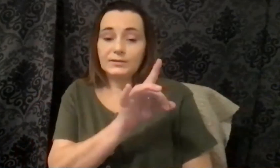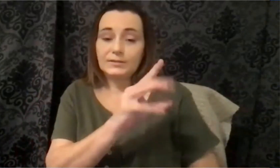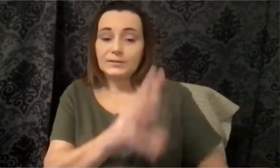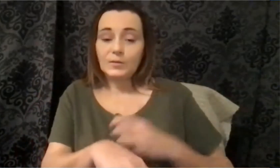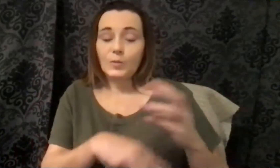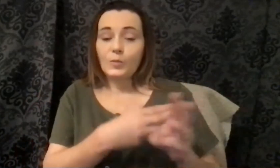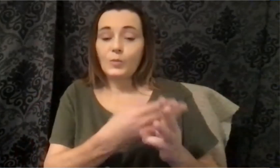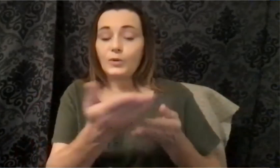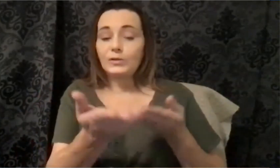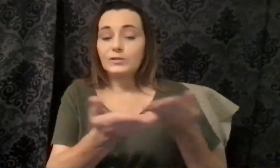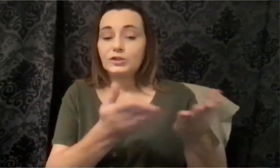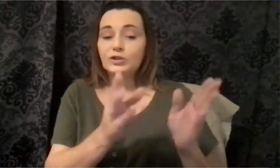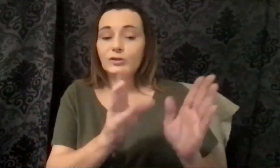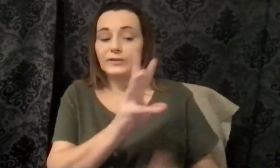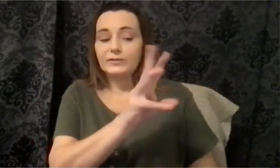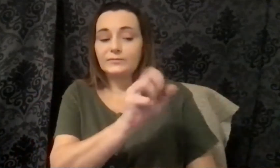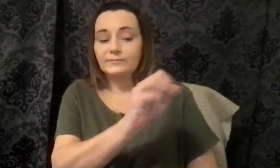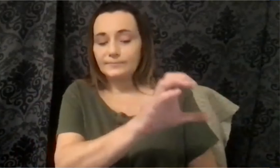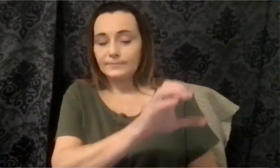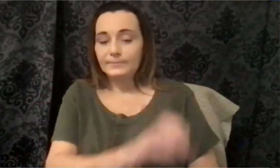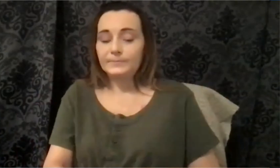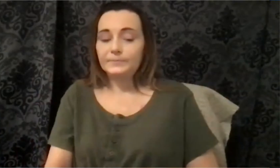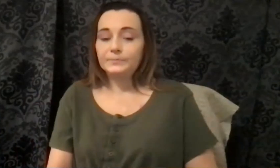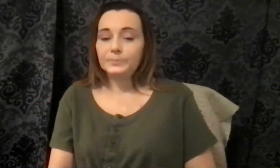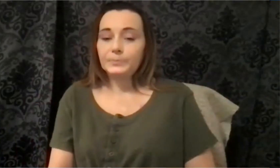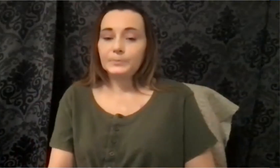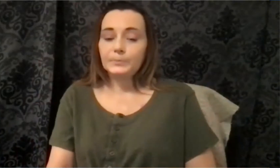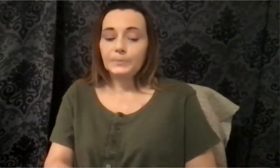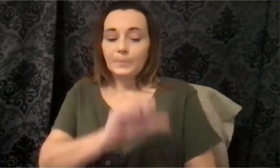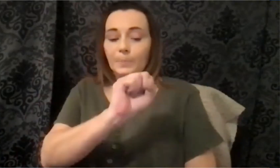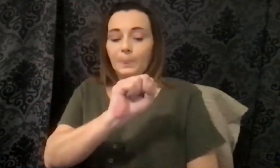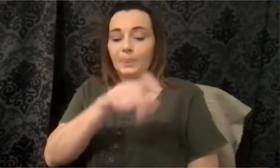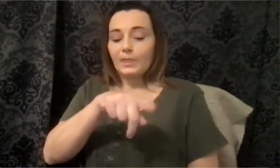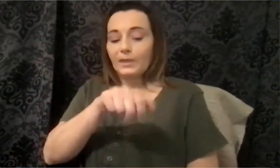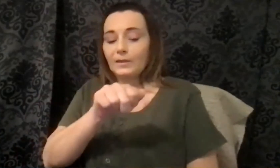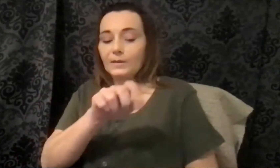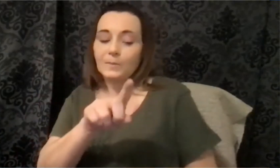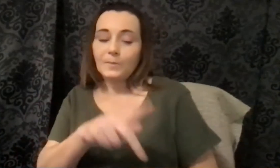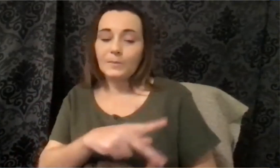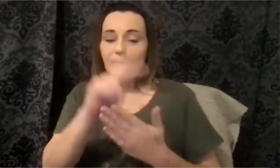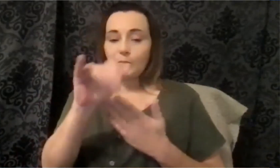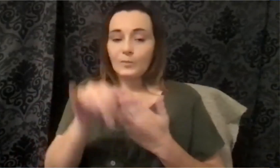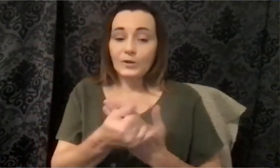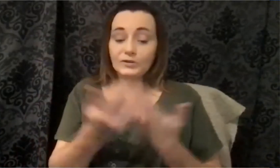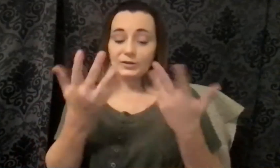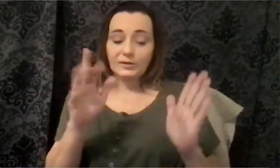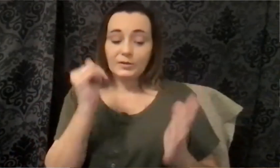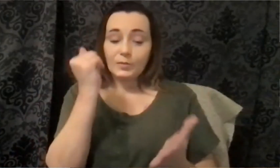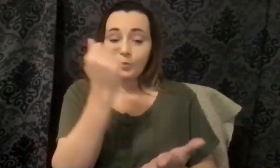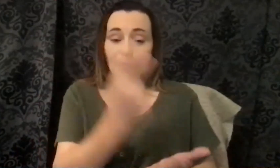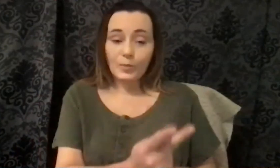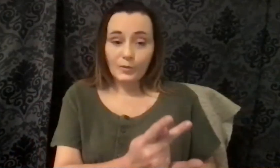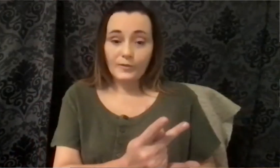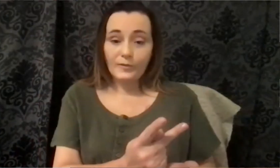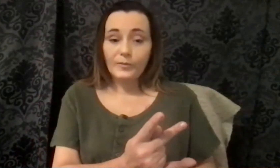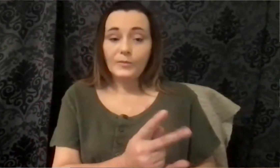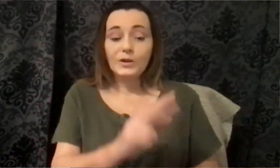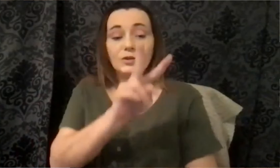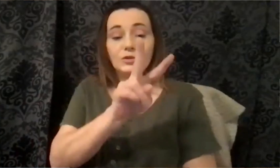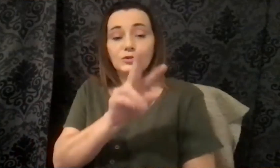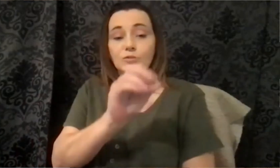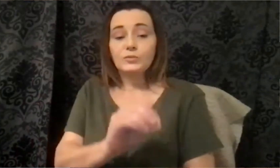Service Conference. The SPAD project was approved at